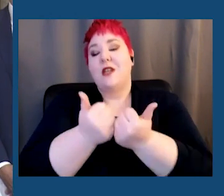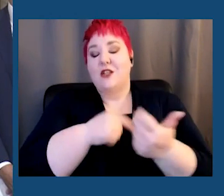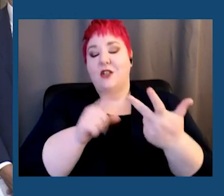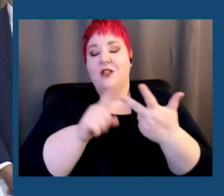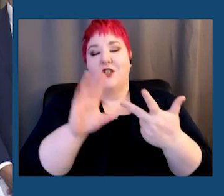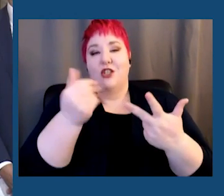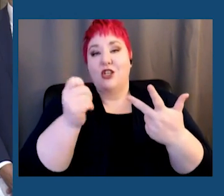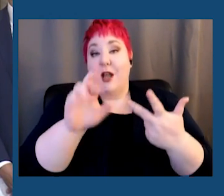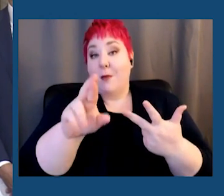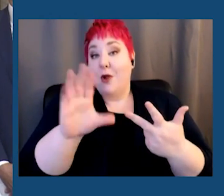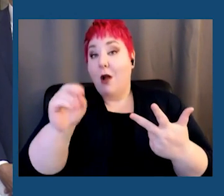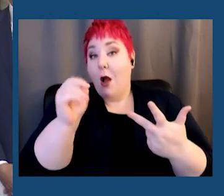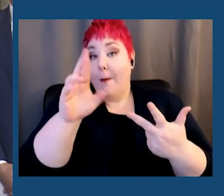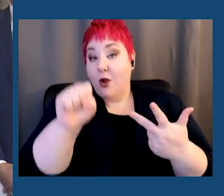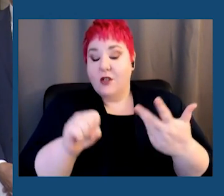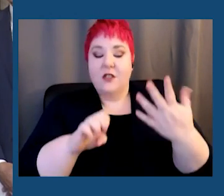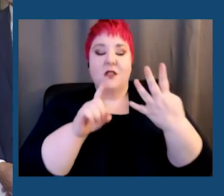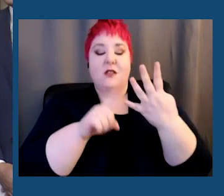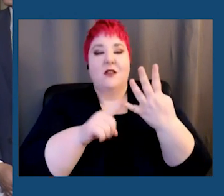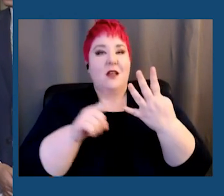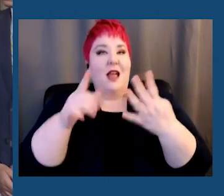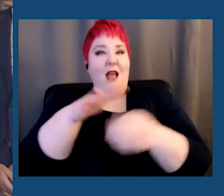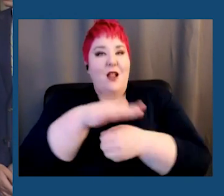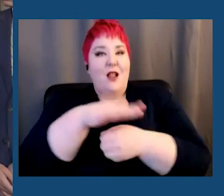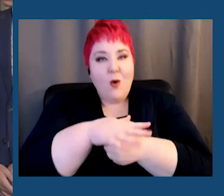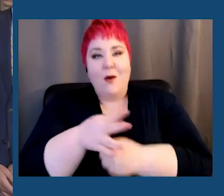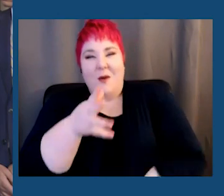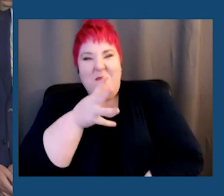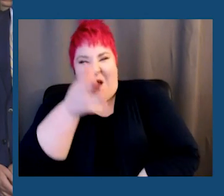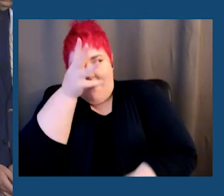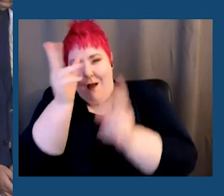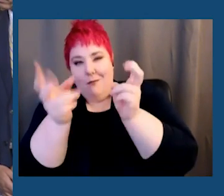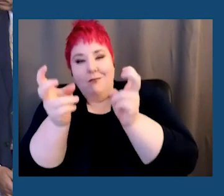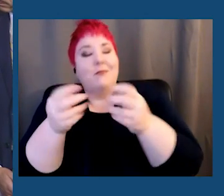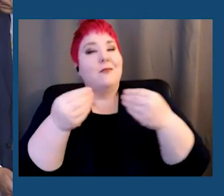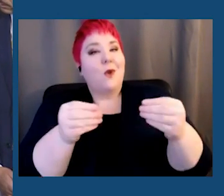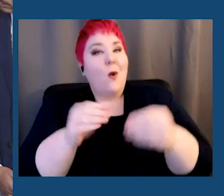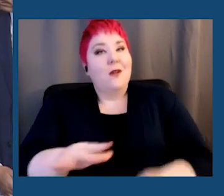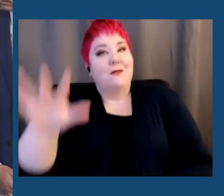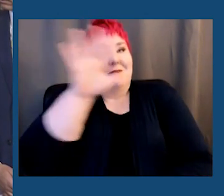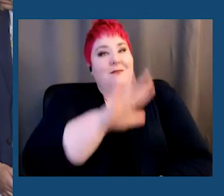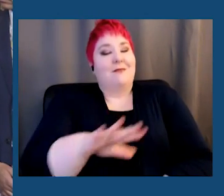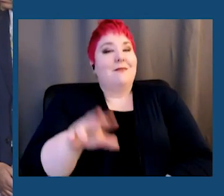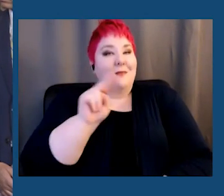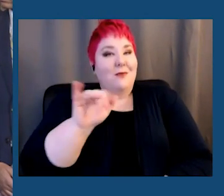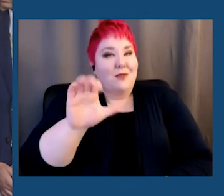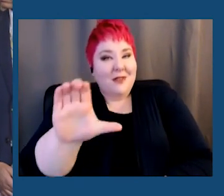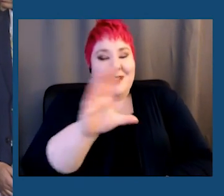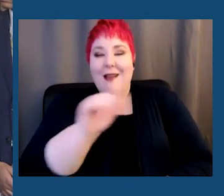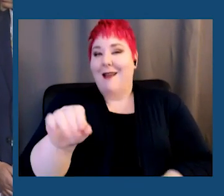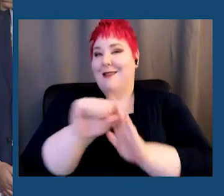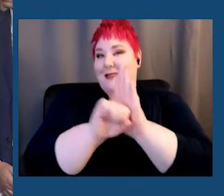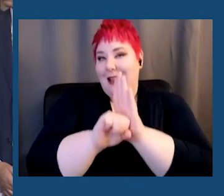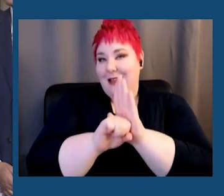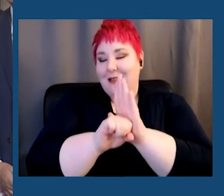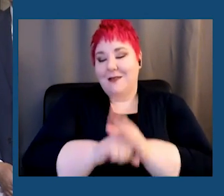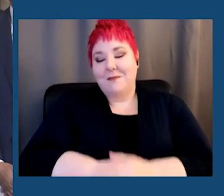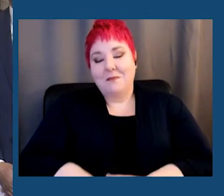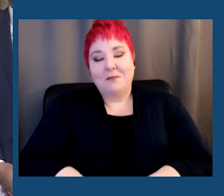improvement districts, and local mom-and-pop retail stores throughout New York City and the state. Together,